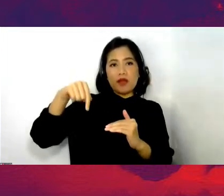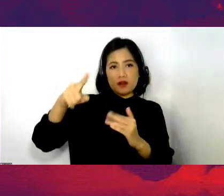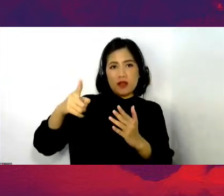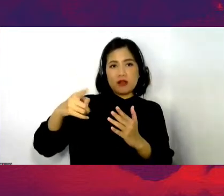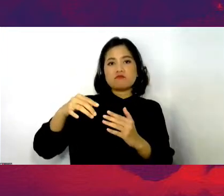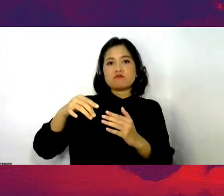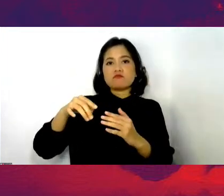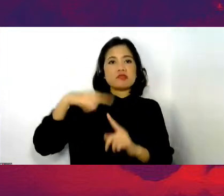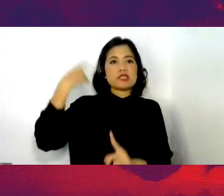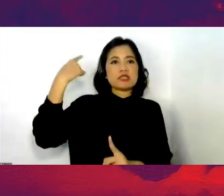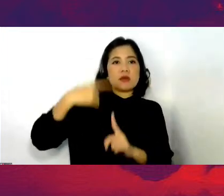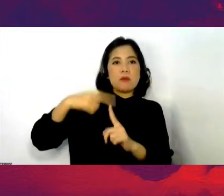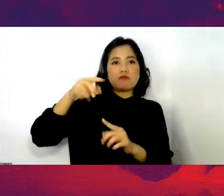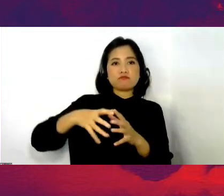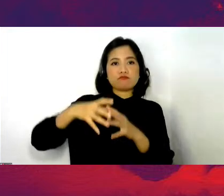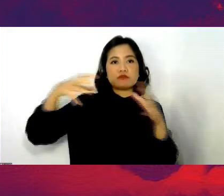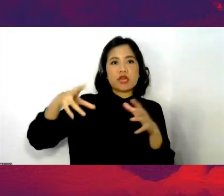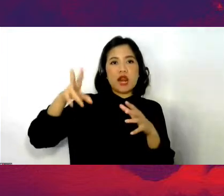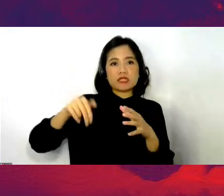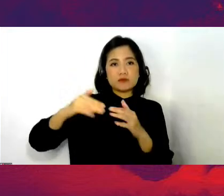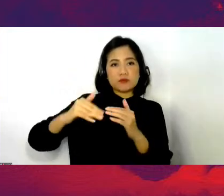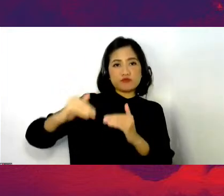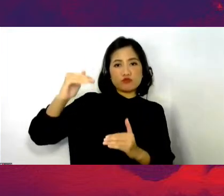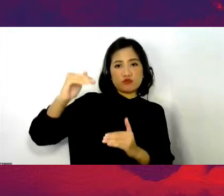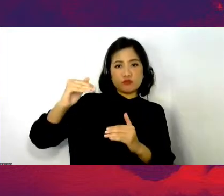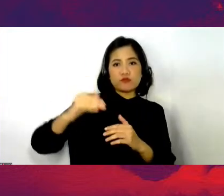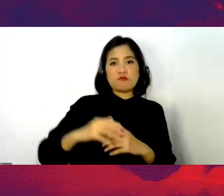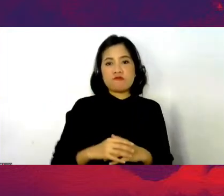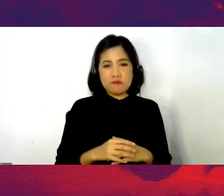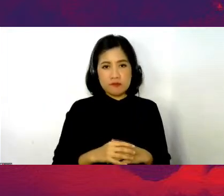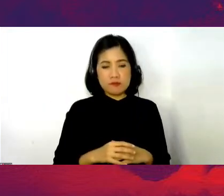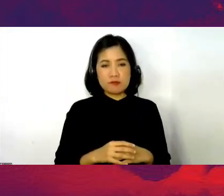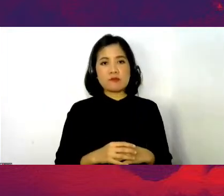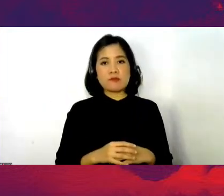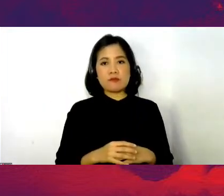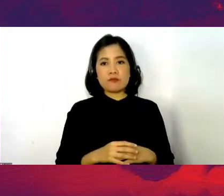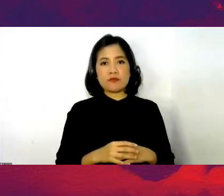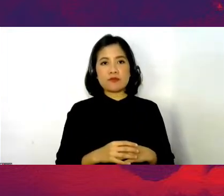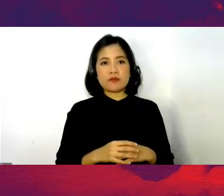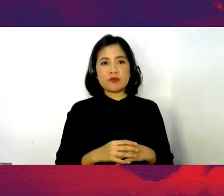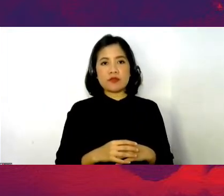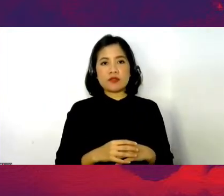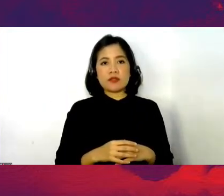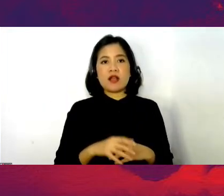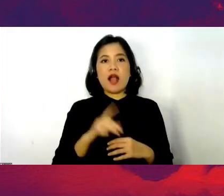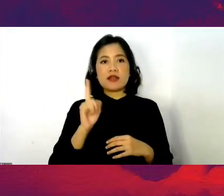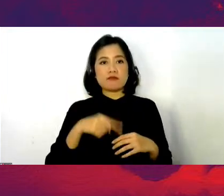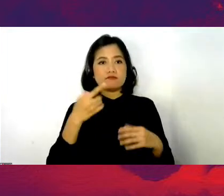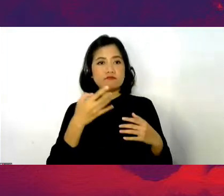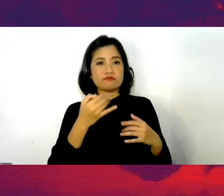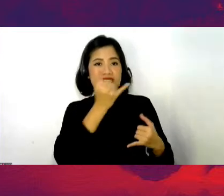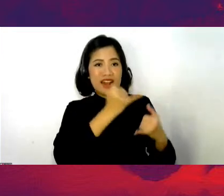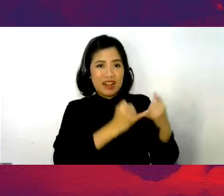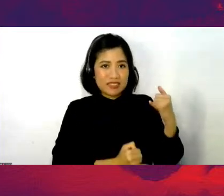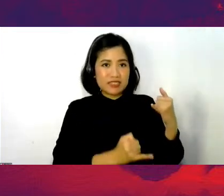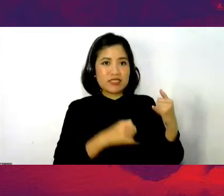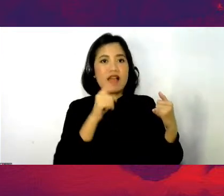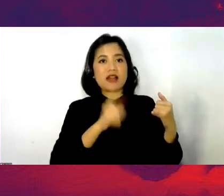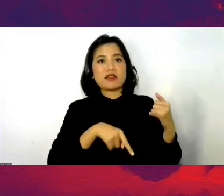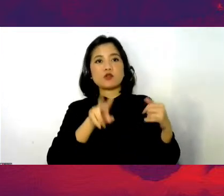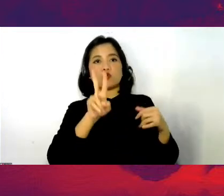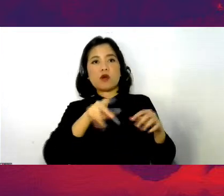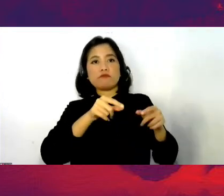positive into a 1. Any number that's raised to 0 becomes 1. Anything, right,